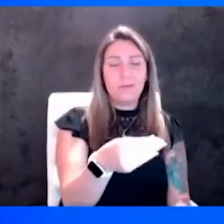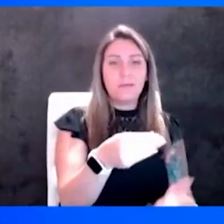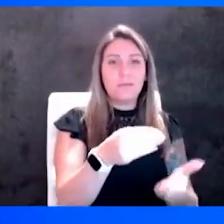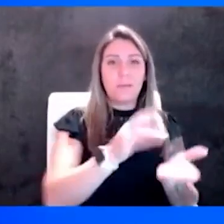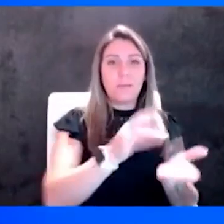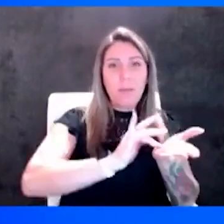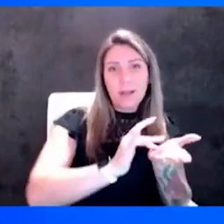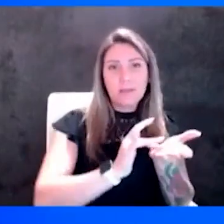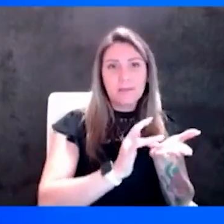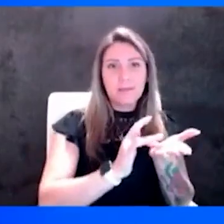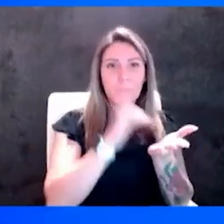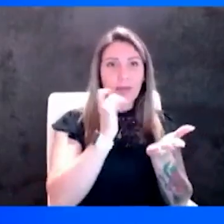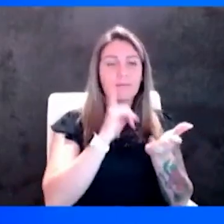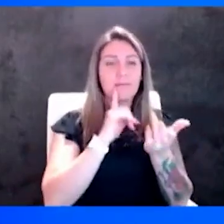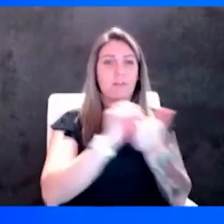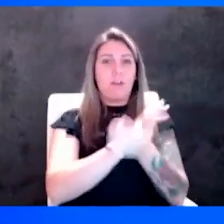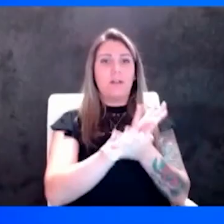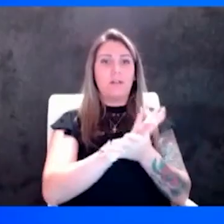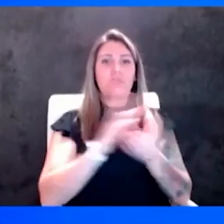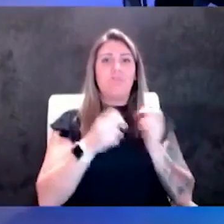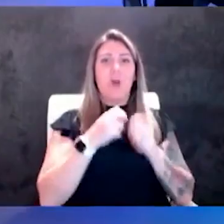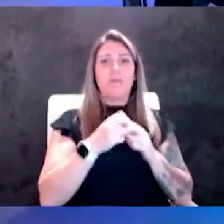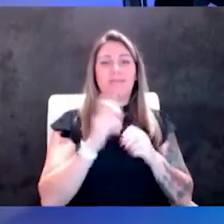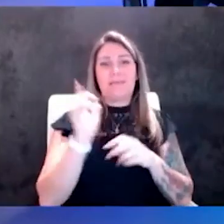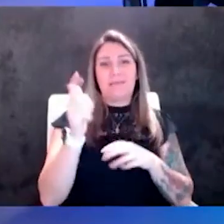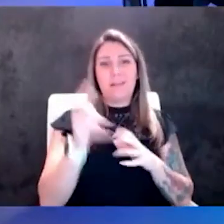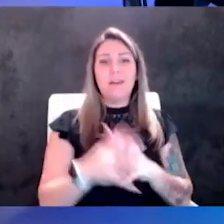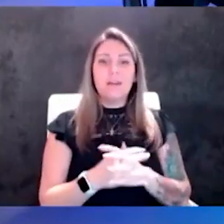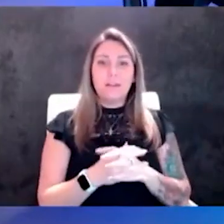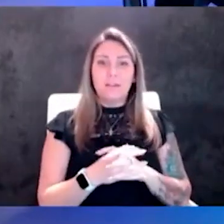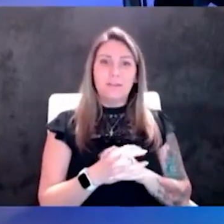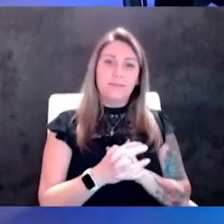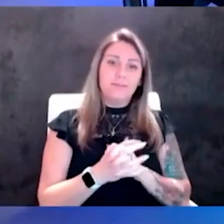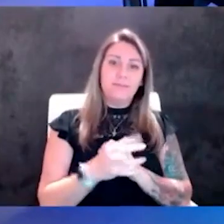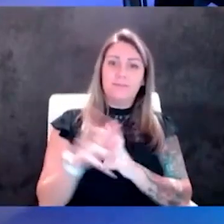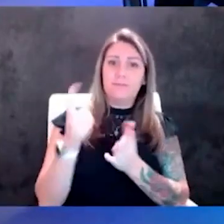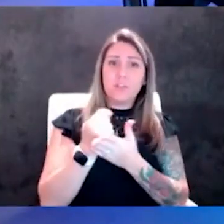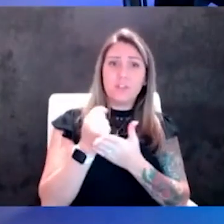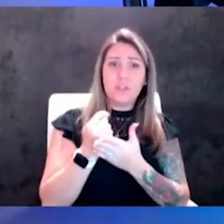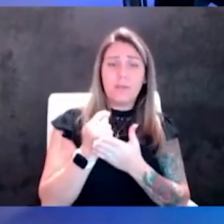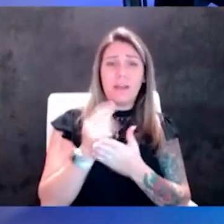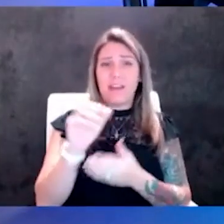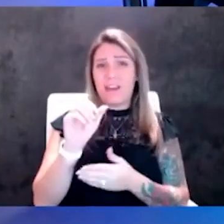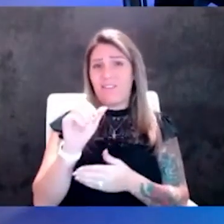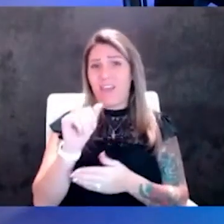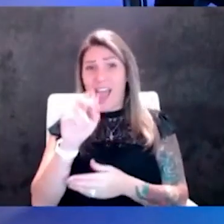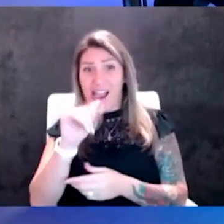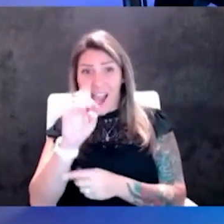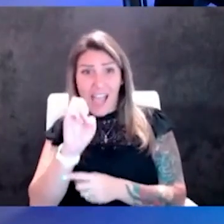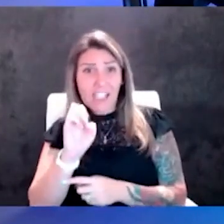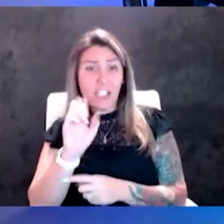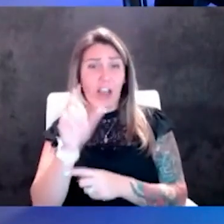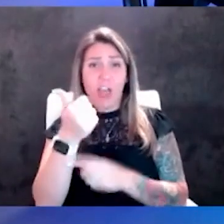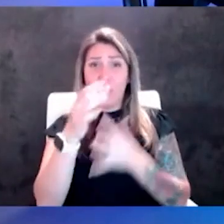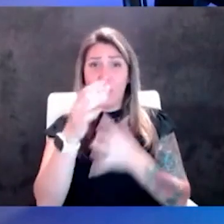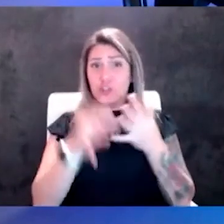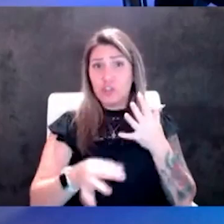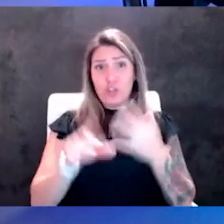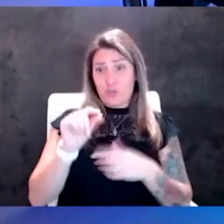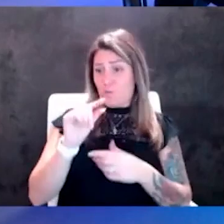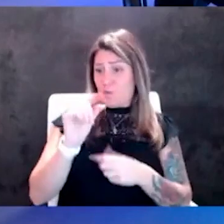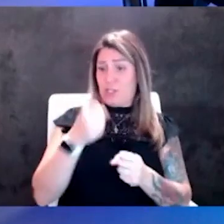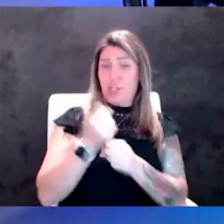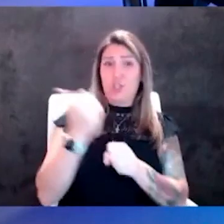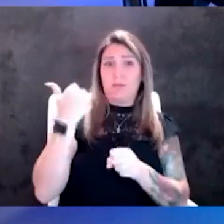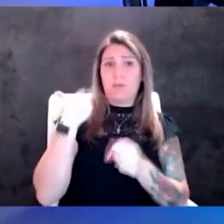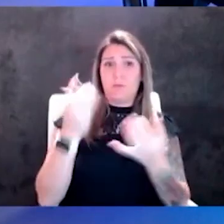cause problems in the long run. And I'll just say that in the treatment of acne, there's so many more choices There's better now. choices. You know, That's the big deal. 20 years Yes. ago, very common. Now you can still